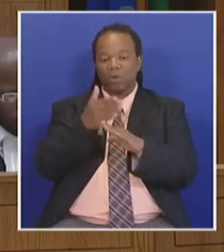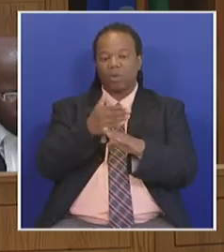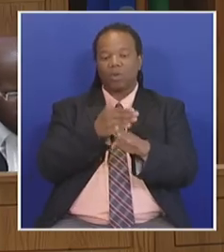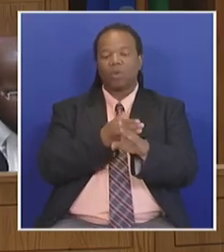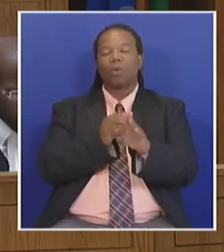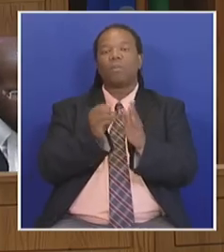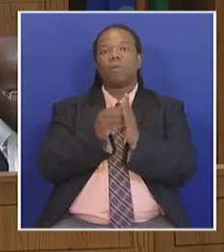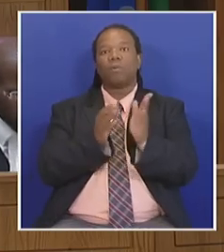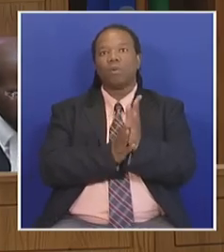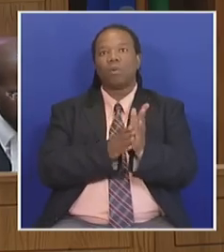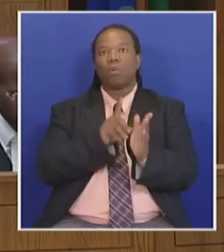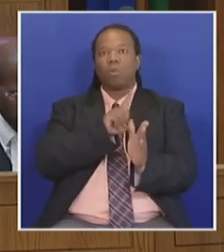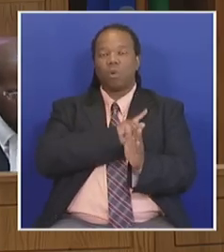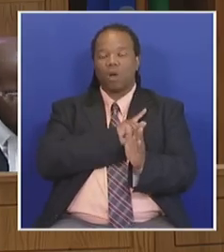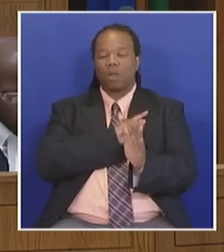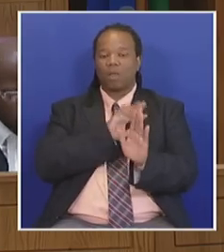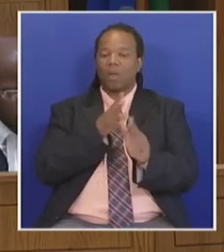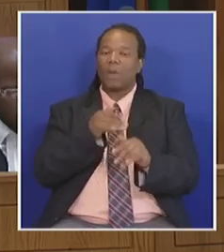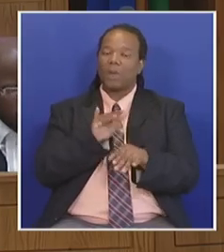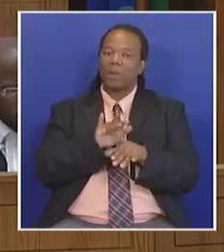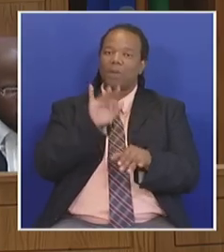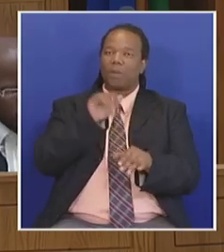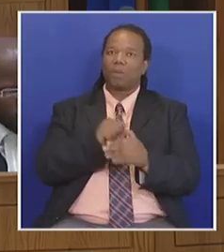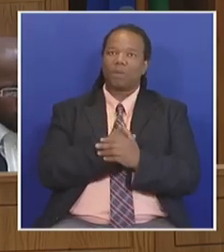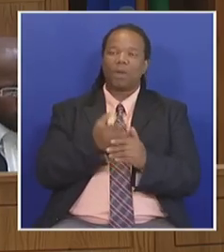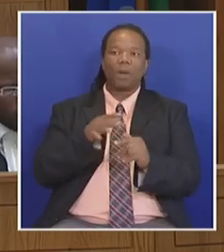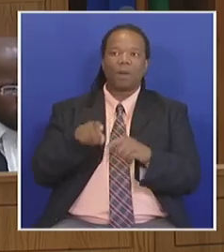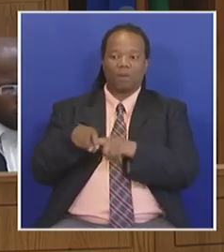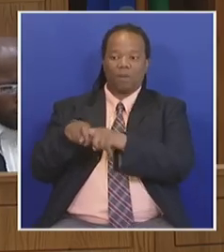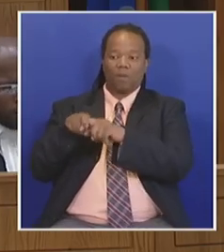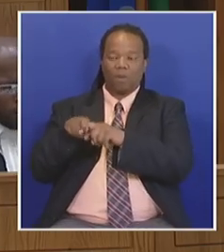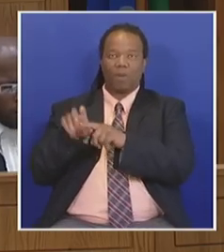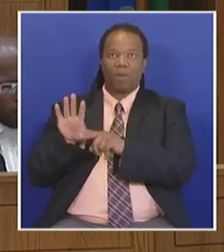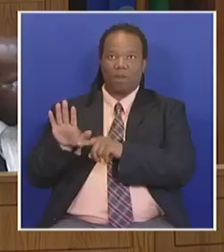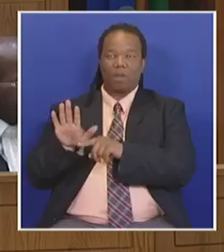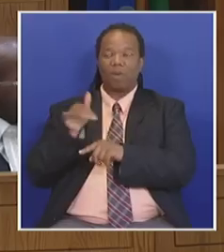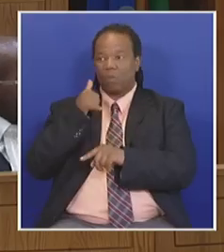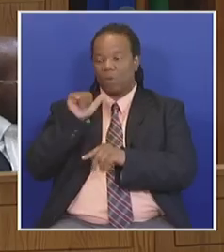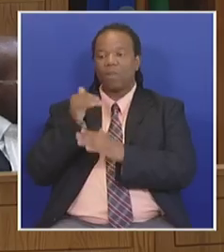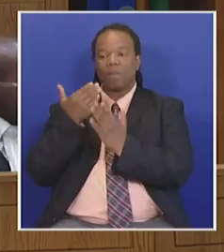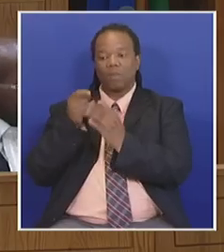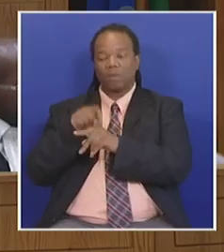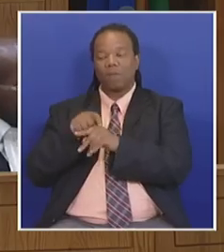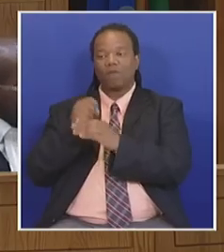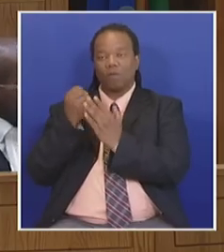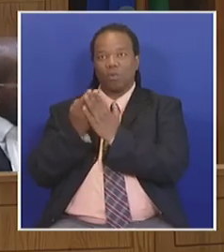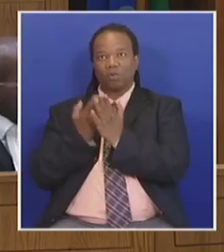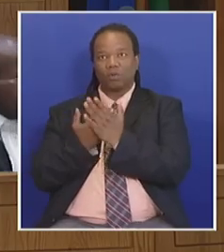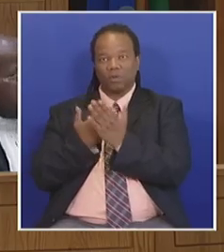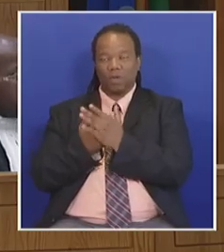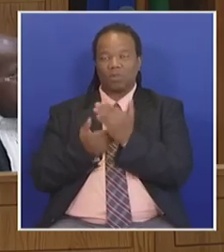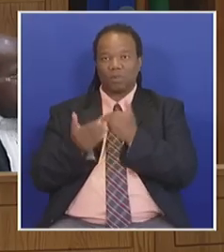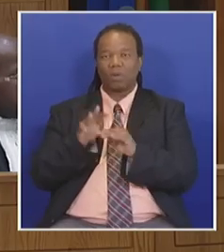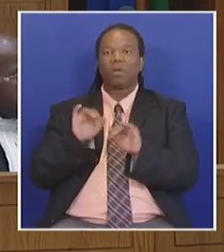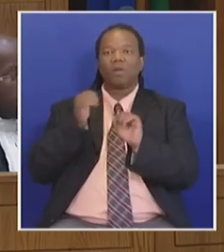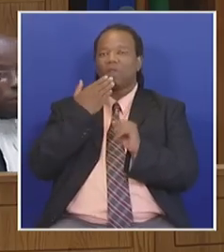are uncontentious. Can you hold on and come back when we deal with that category? Thank you. I will certainly do that.